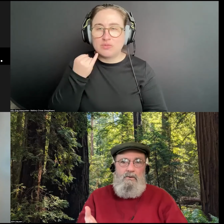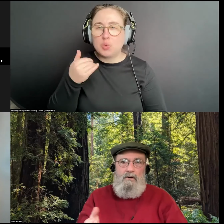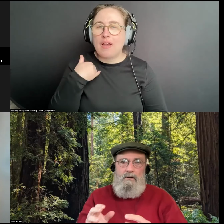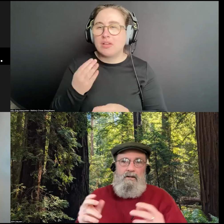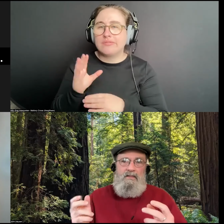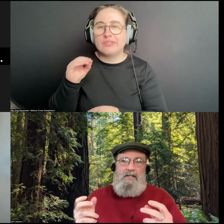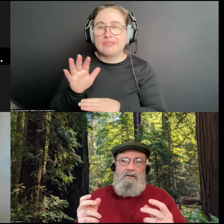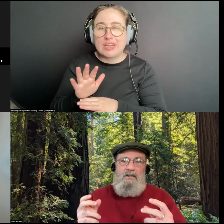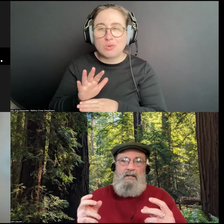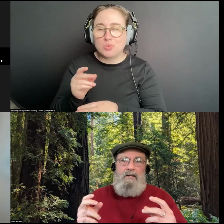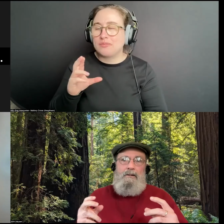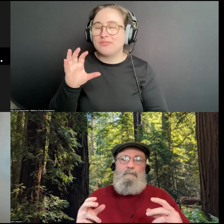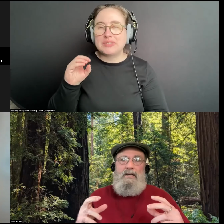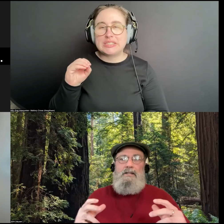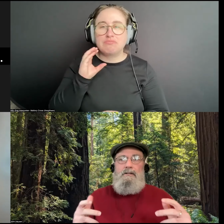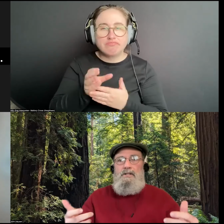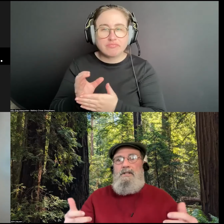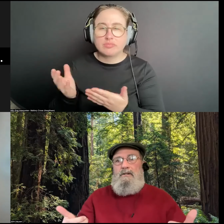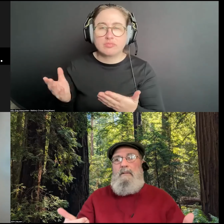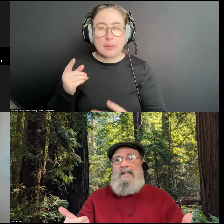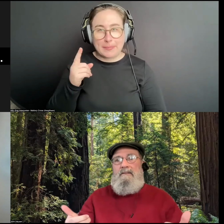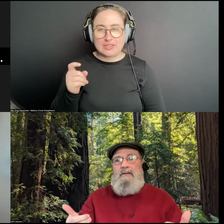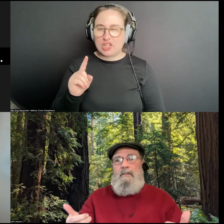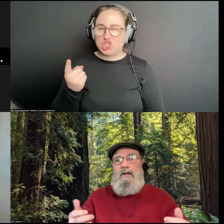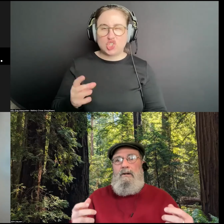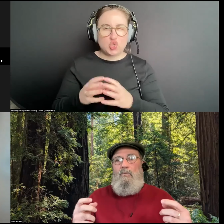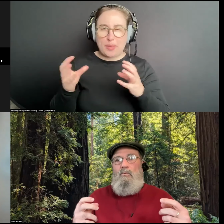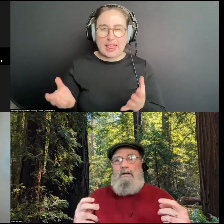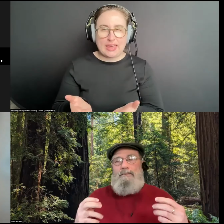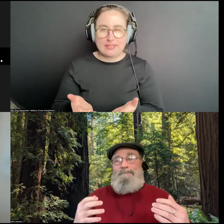videos or that sort of thing, because there's just too many of them.